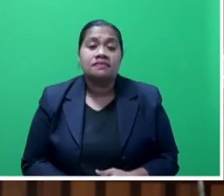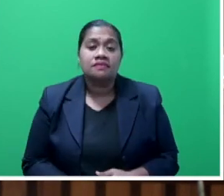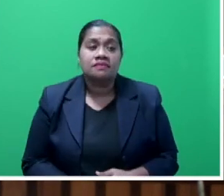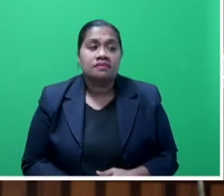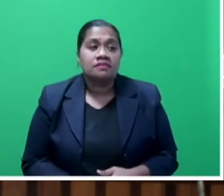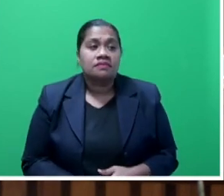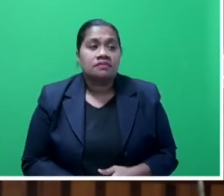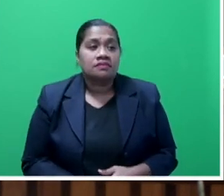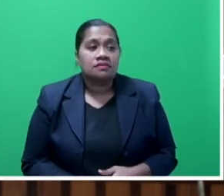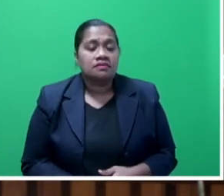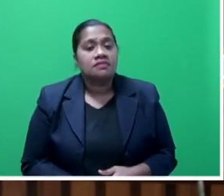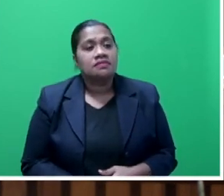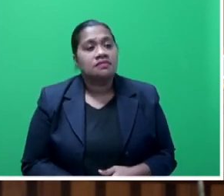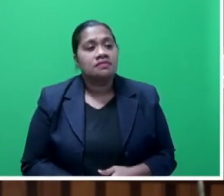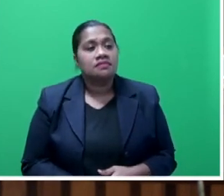Chugoku,